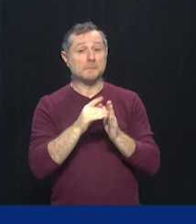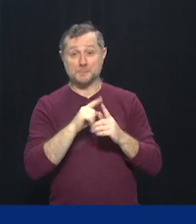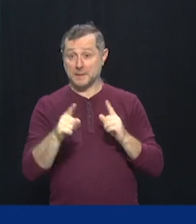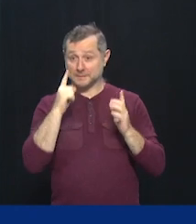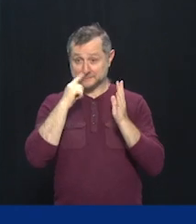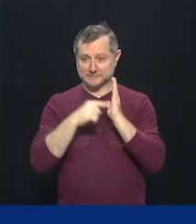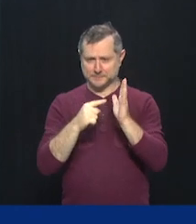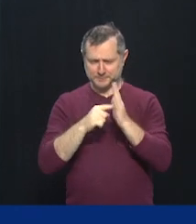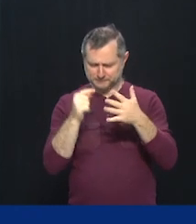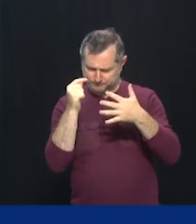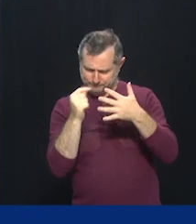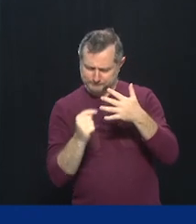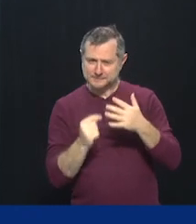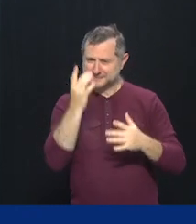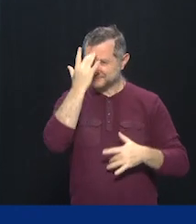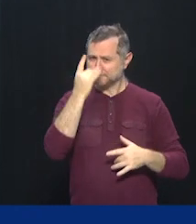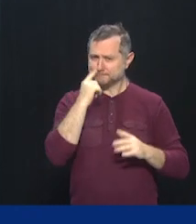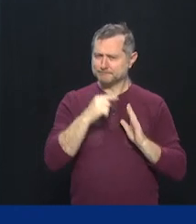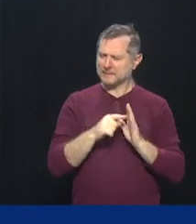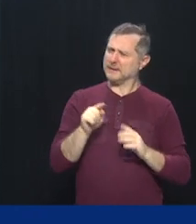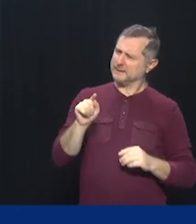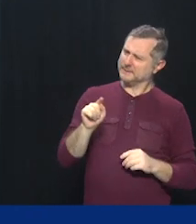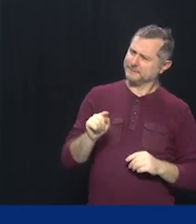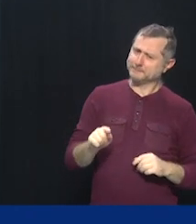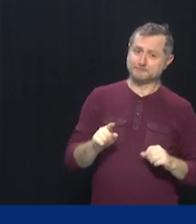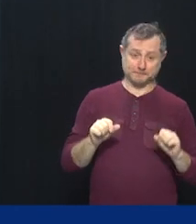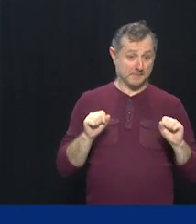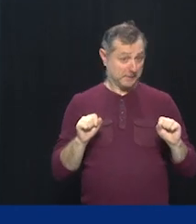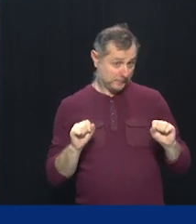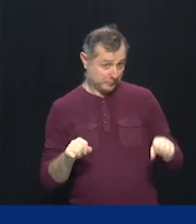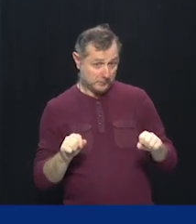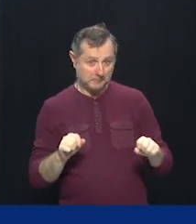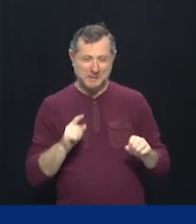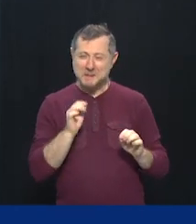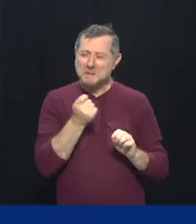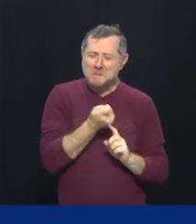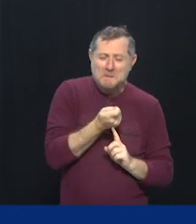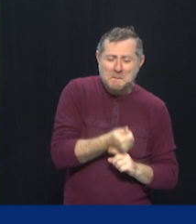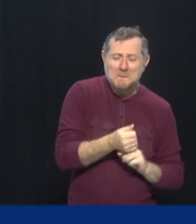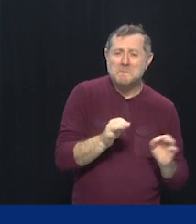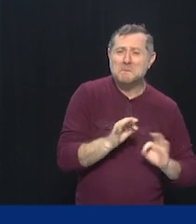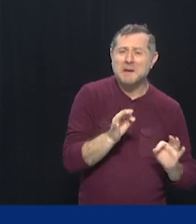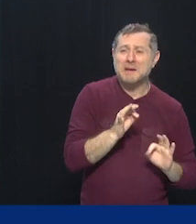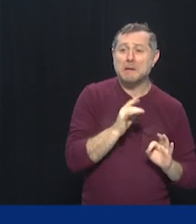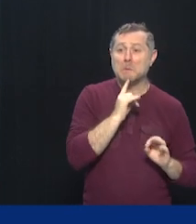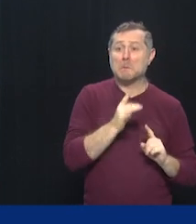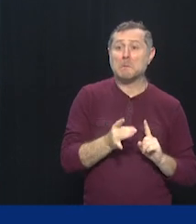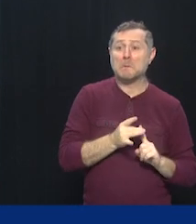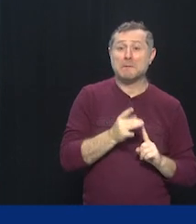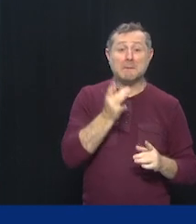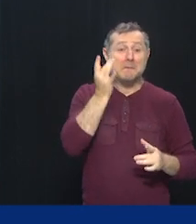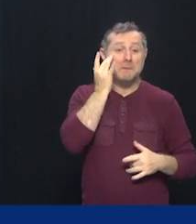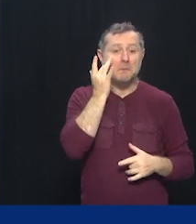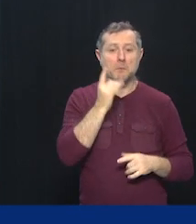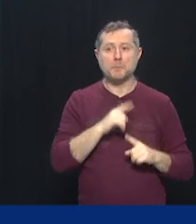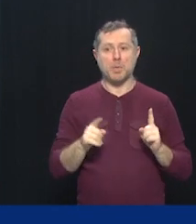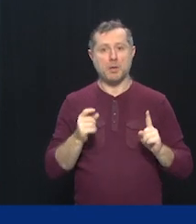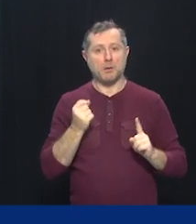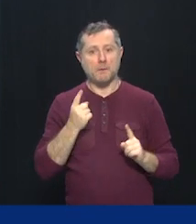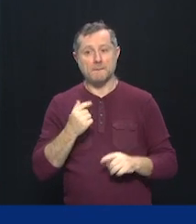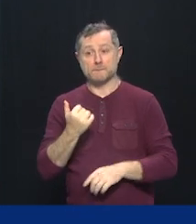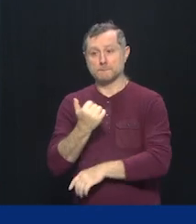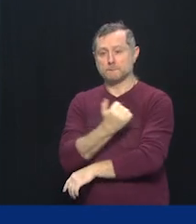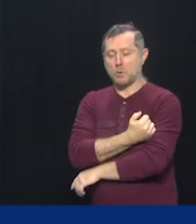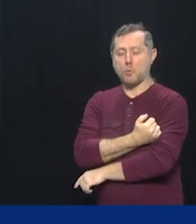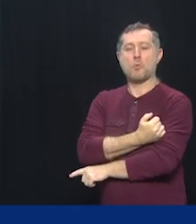much more minor than they would have been if you had not been vaccinated. So the hospitals that have patients related to COVID, the Delta variant,